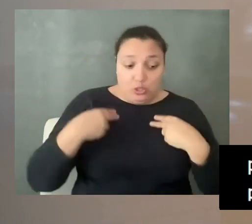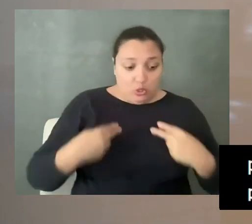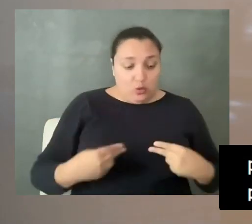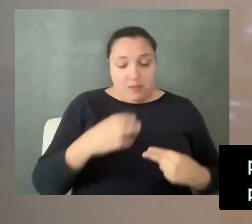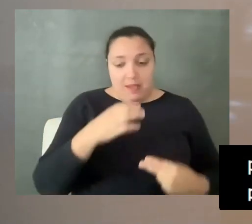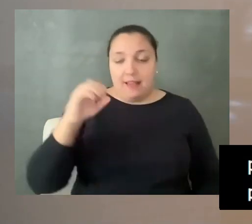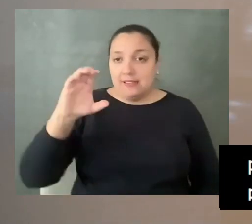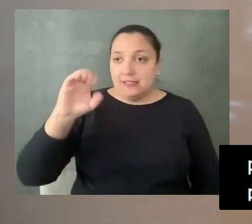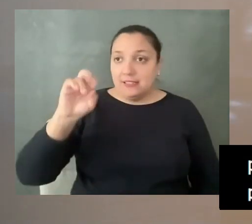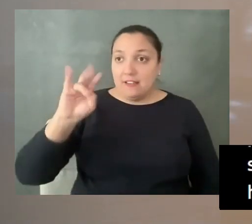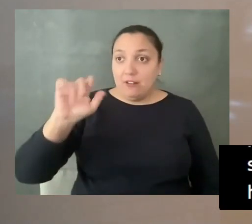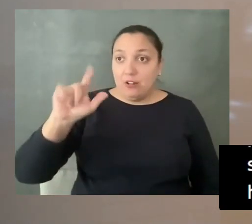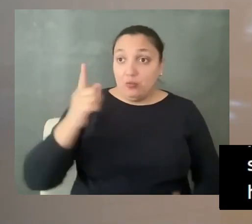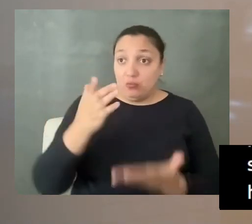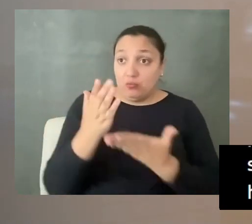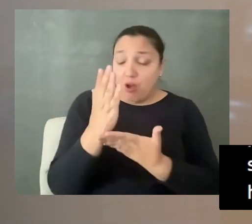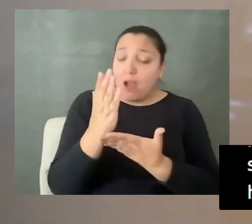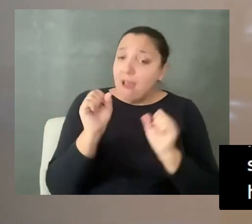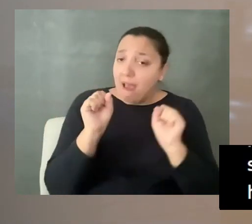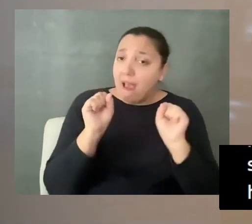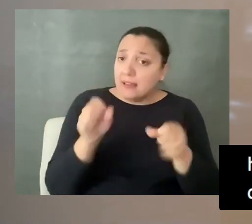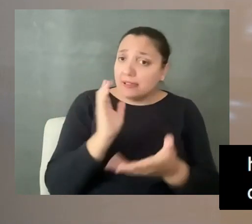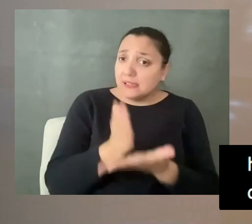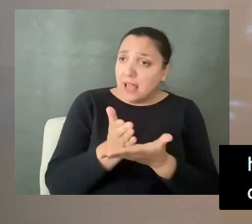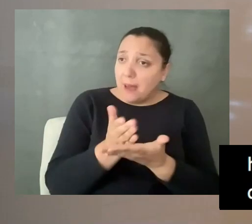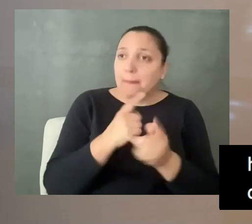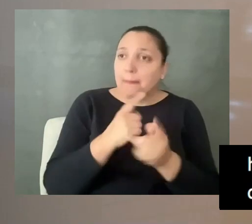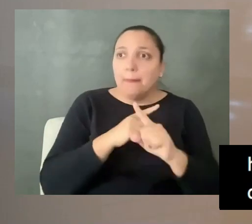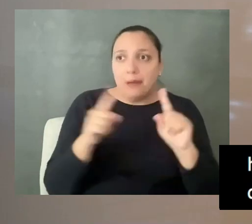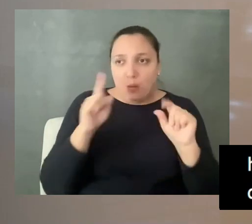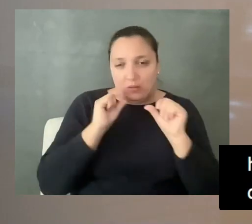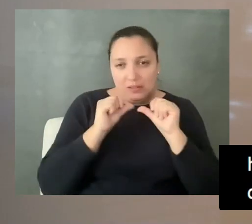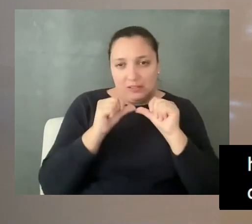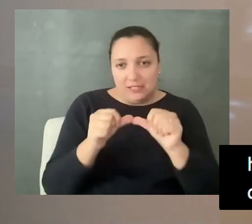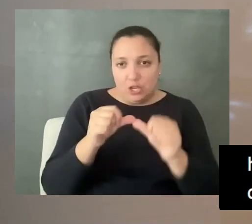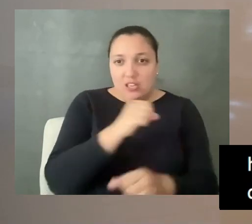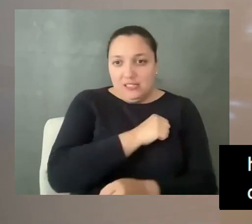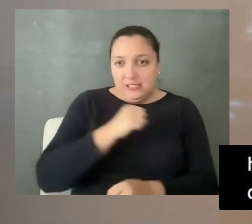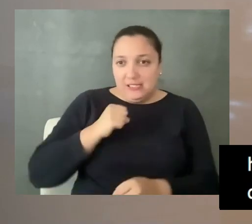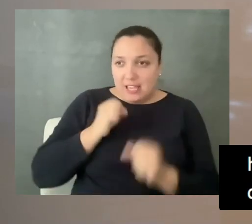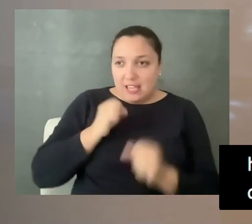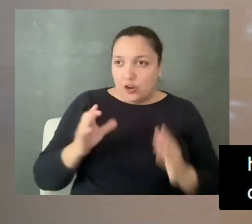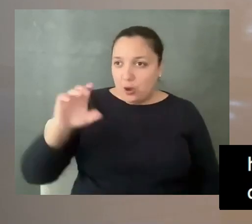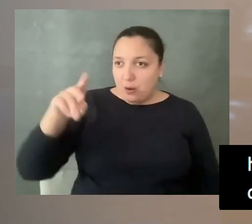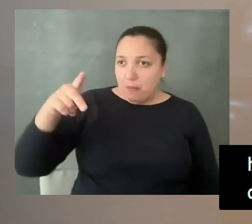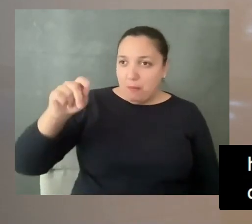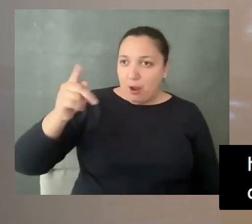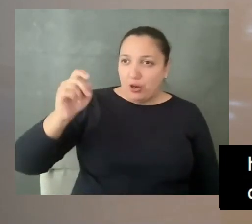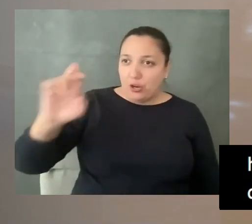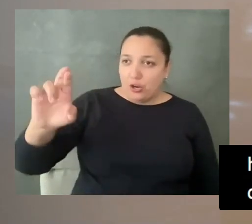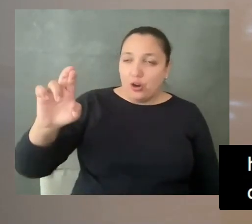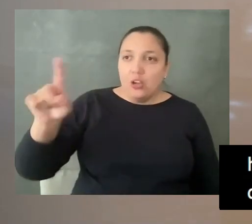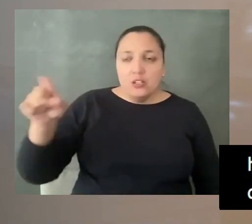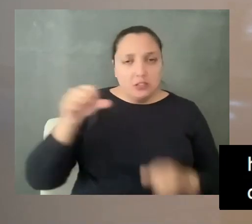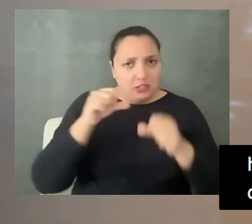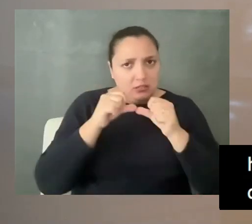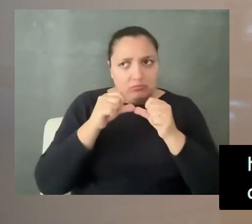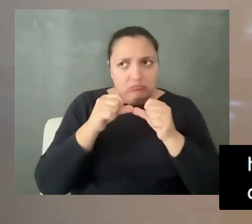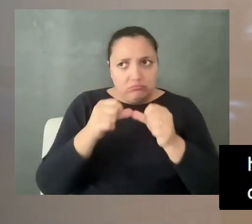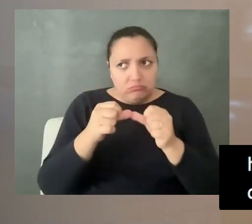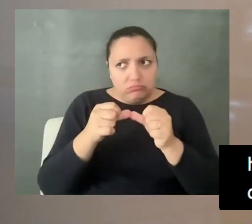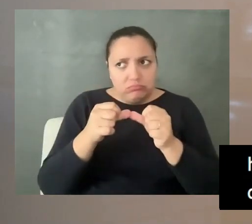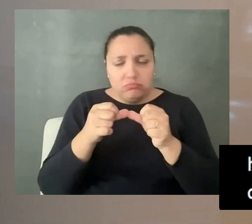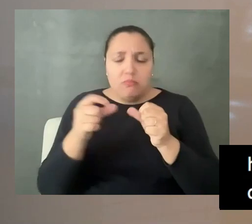I could stop right there, but I'm going to keep going. Senator Parker represents the intrinsically diverse 21st